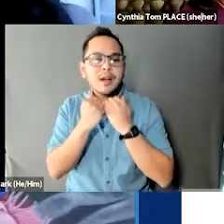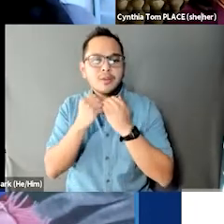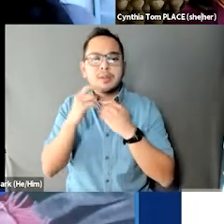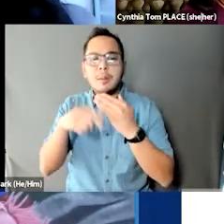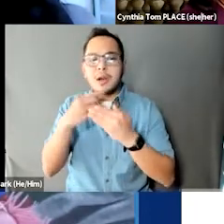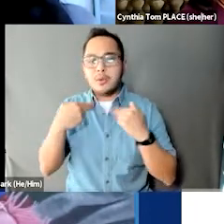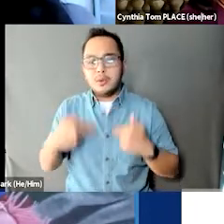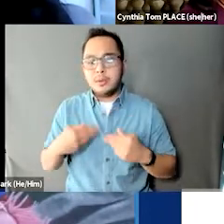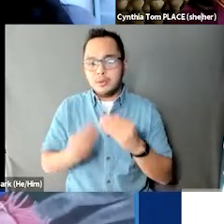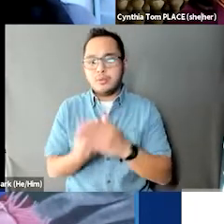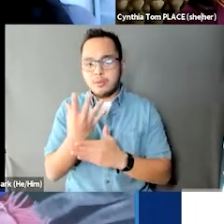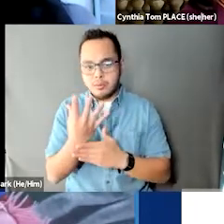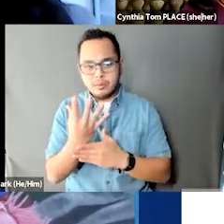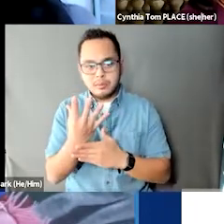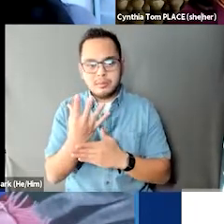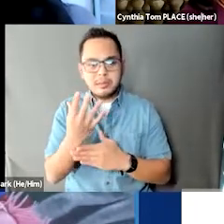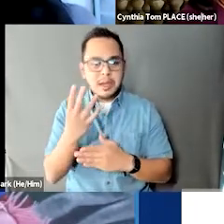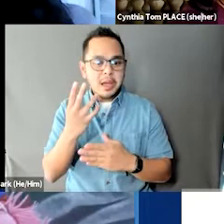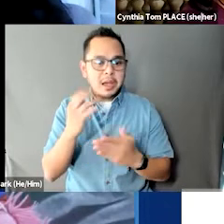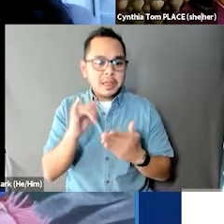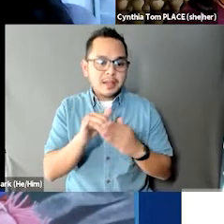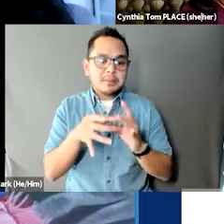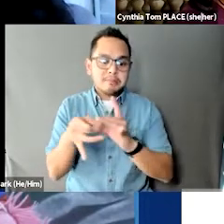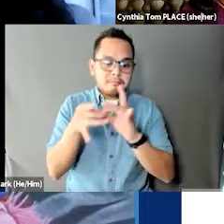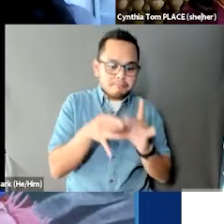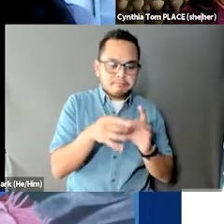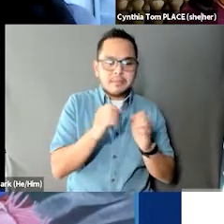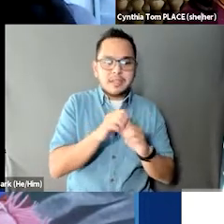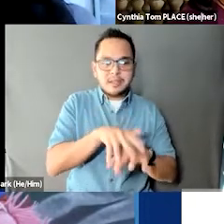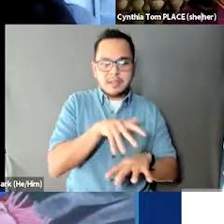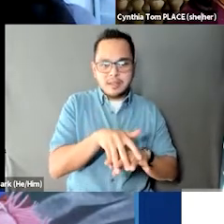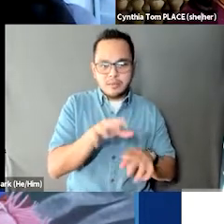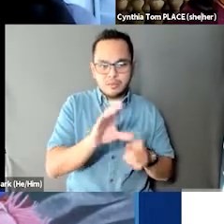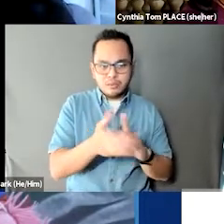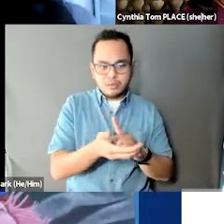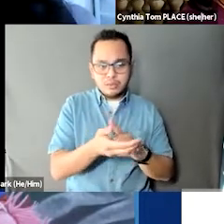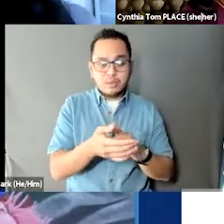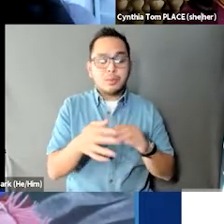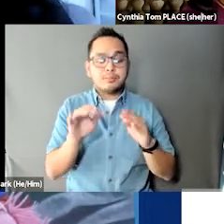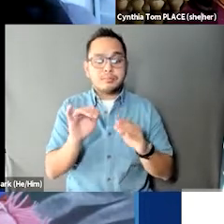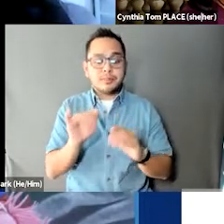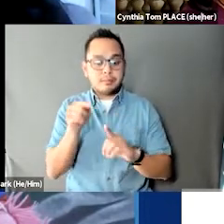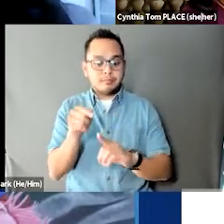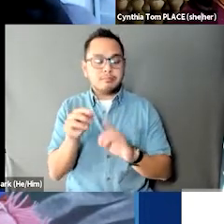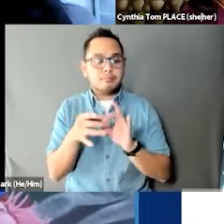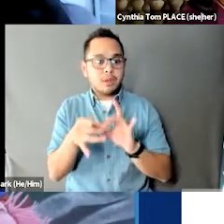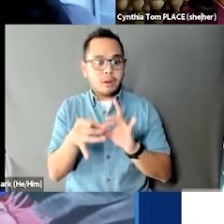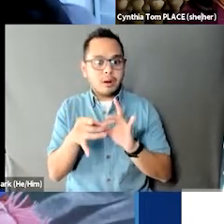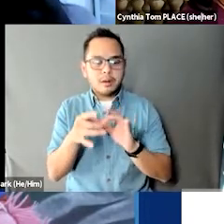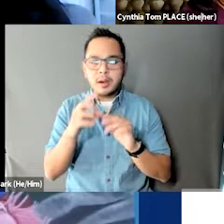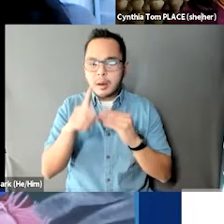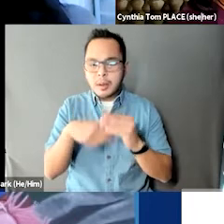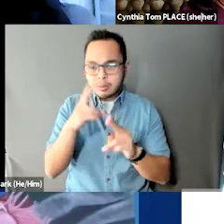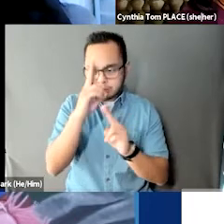that are found and responsibility that are found in Native cultures. So belonging is really about honoring